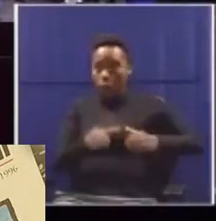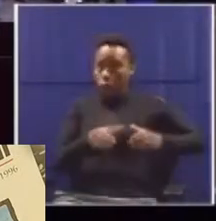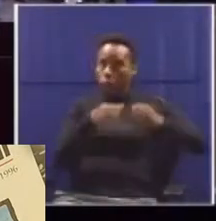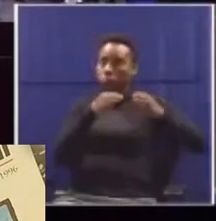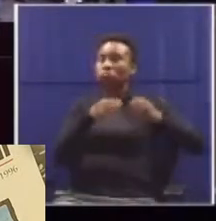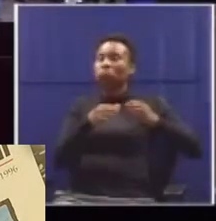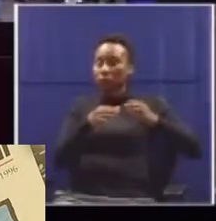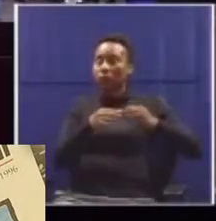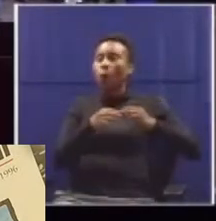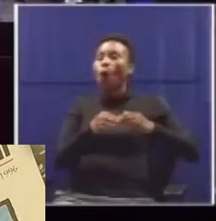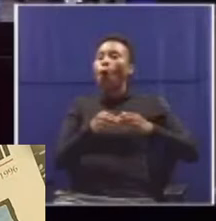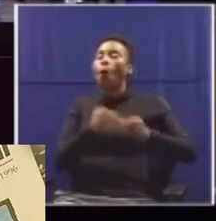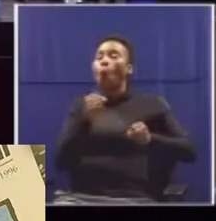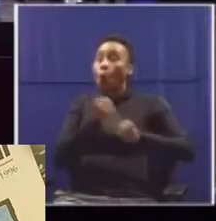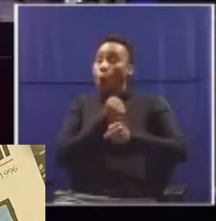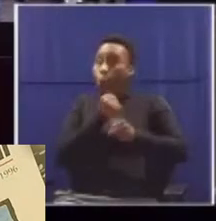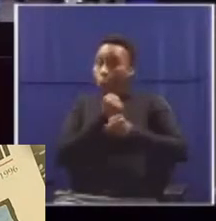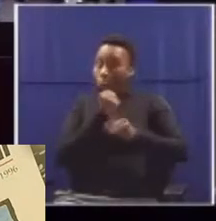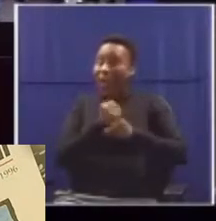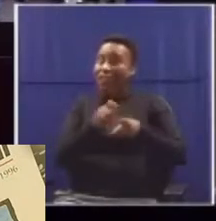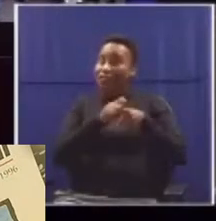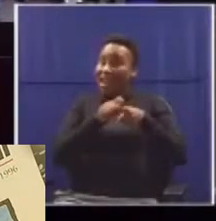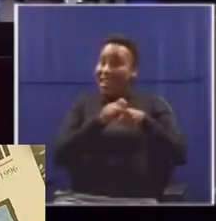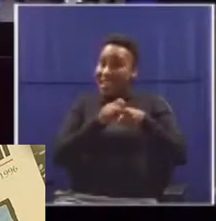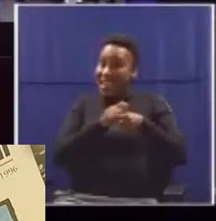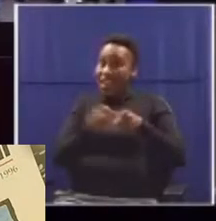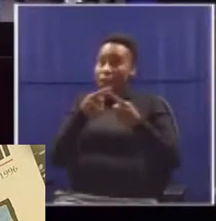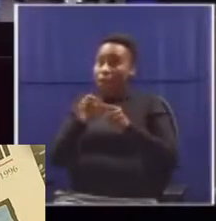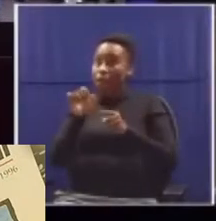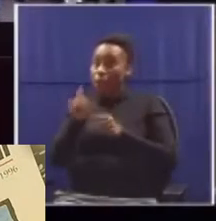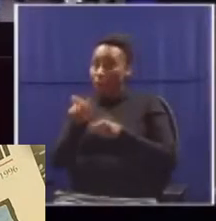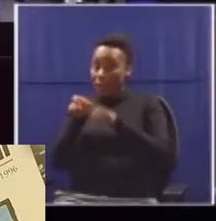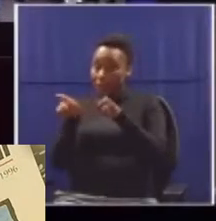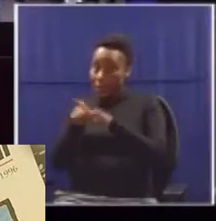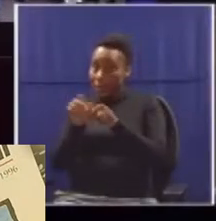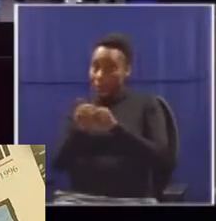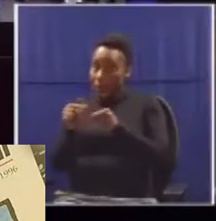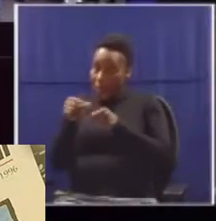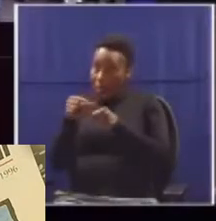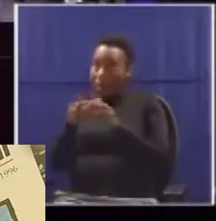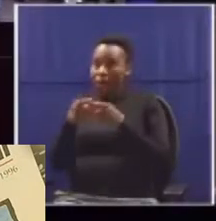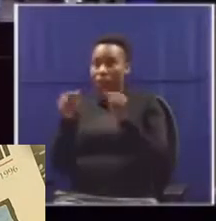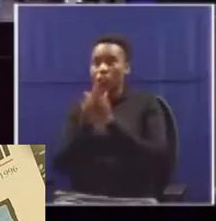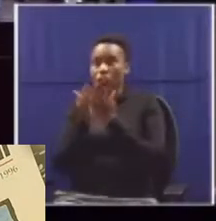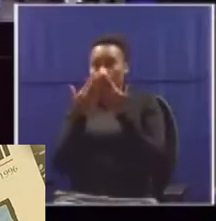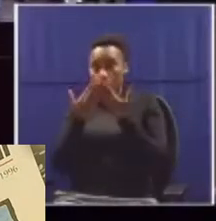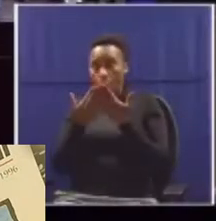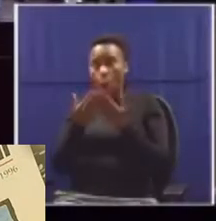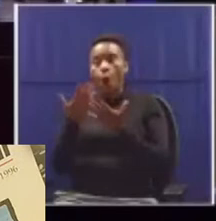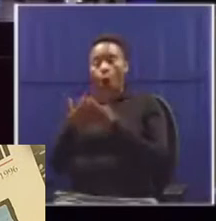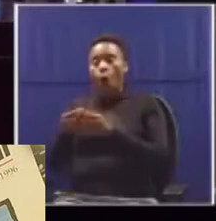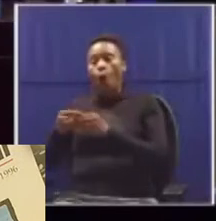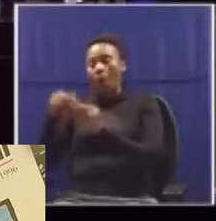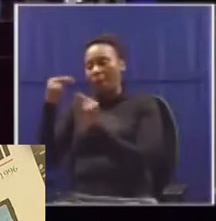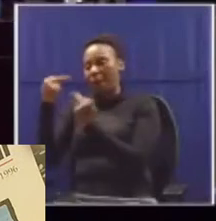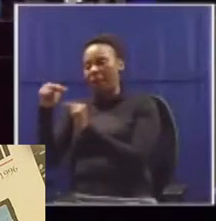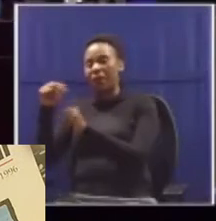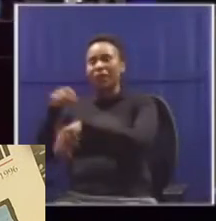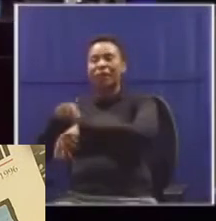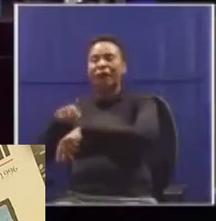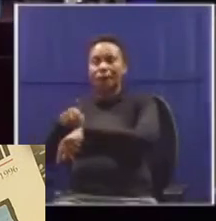training by candidates legal practitioners or a minimum period of